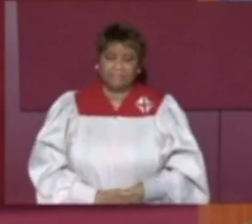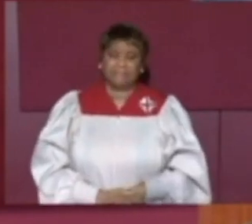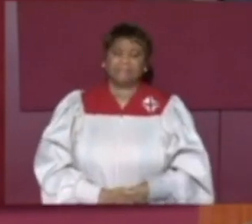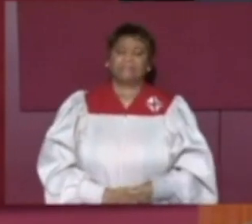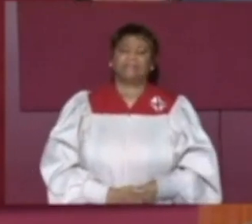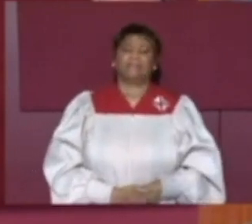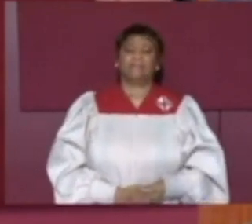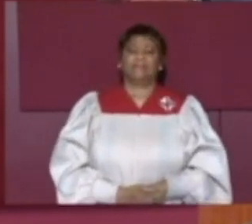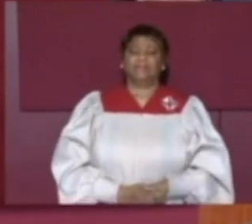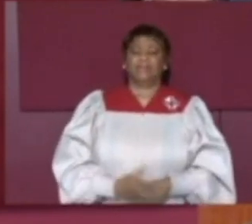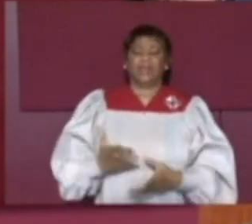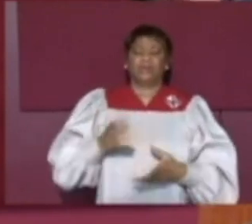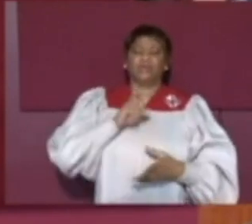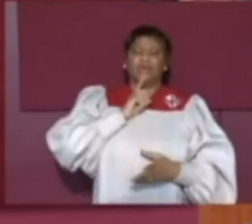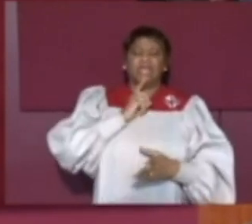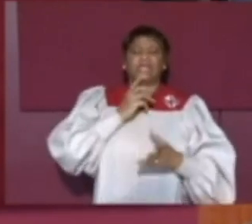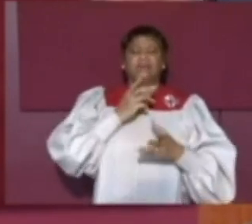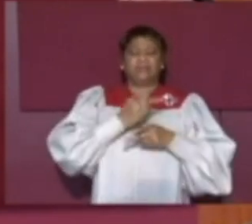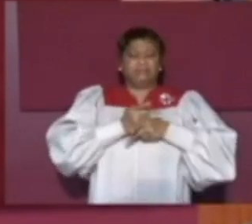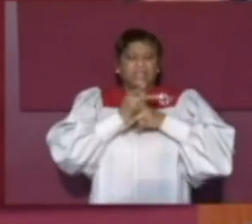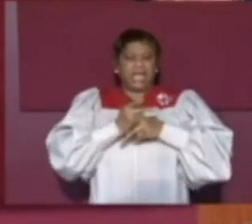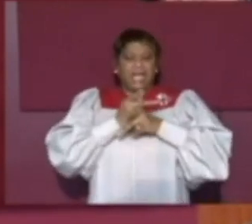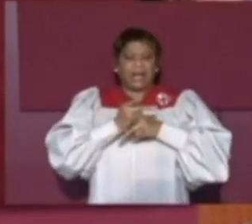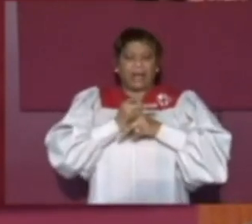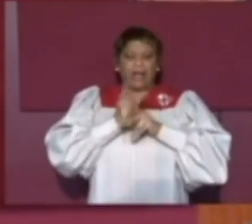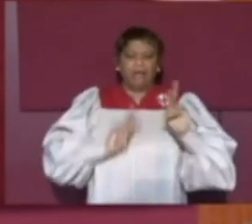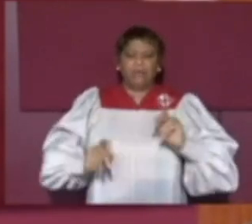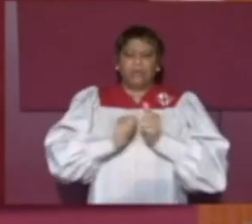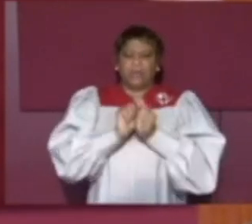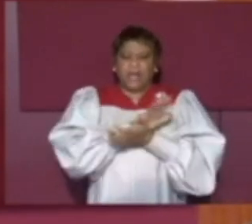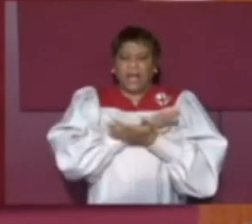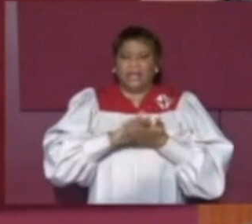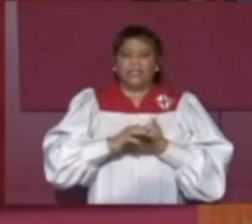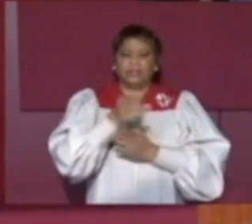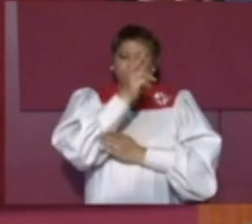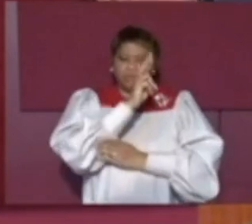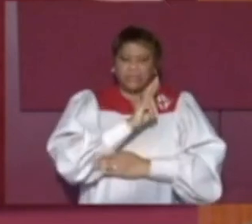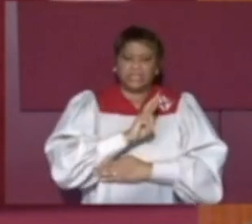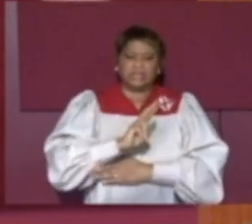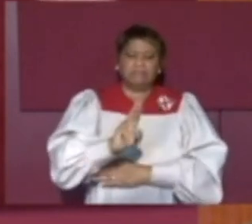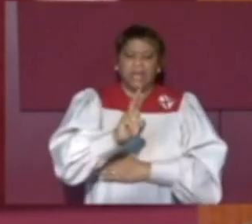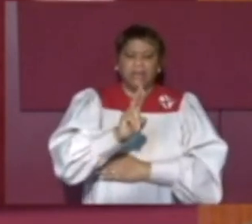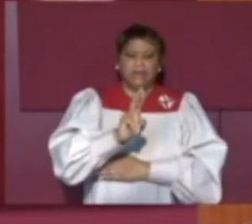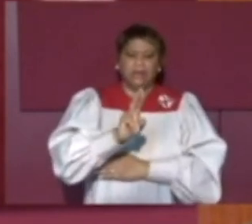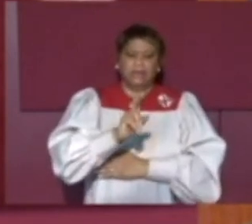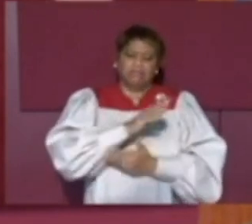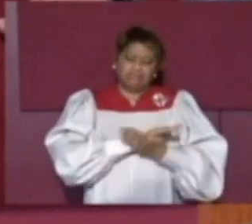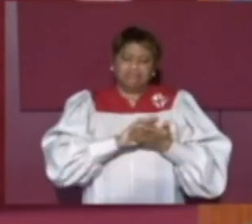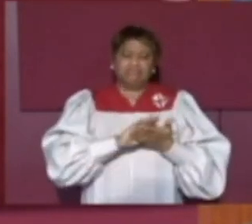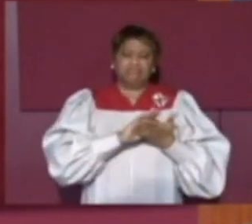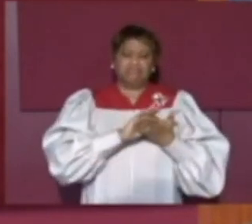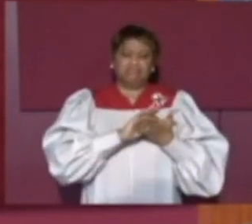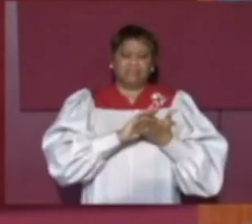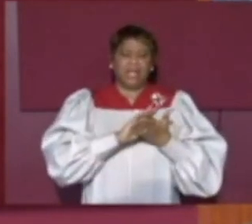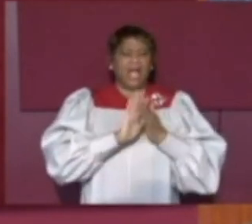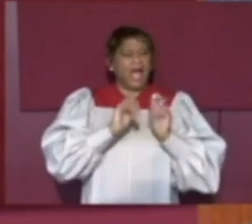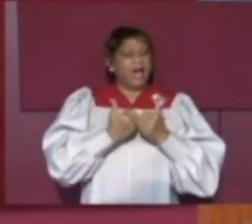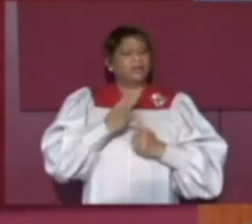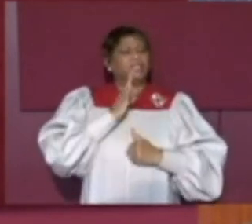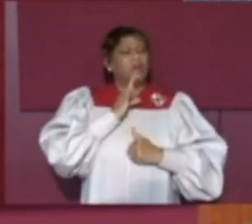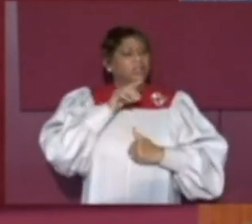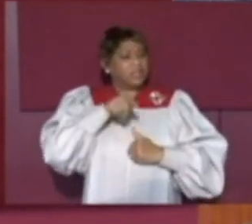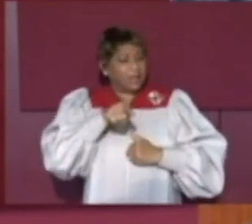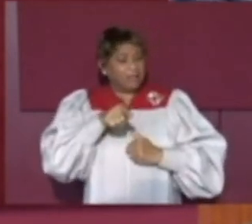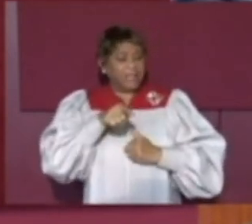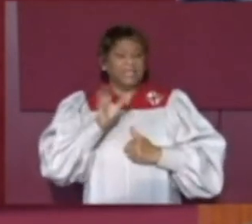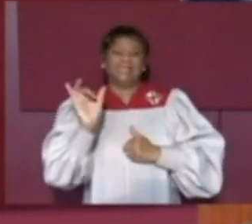So we just treat people with kindness, with respect, with human decency. How do we talk to them? Like